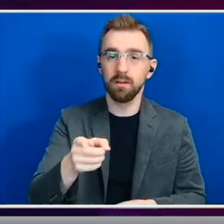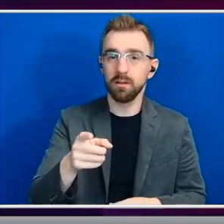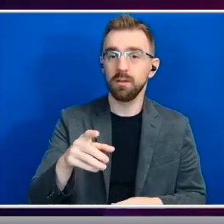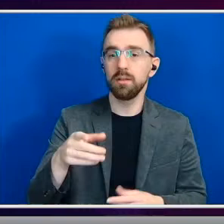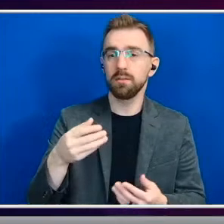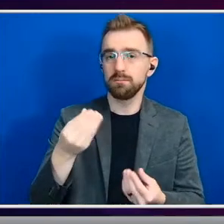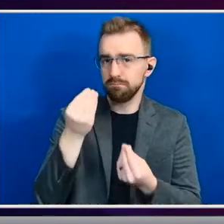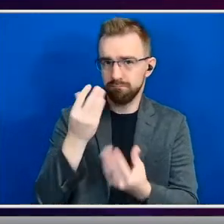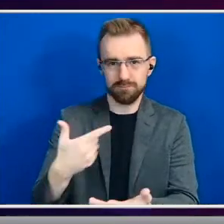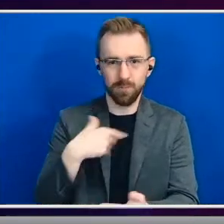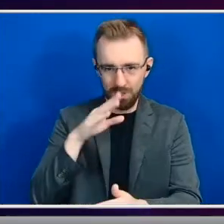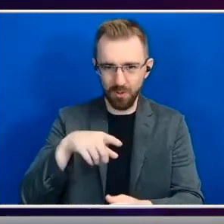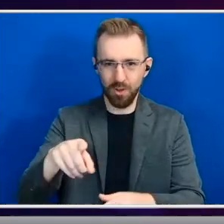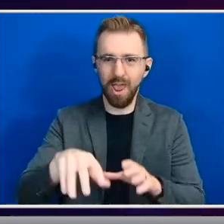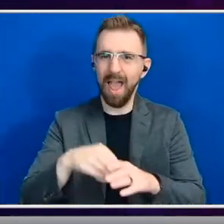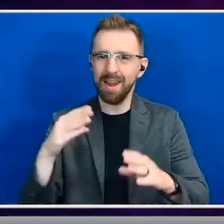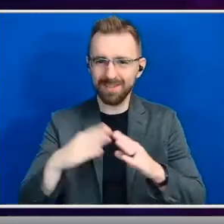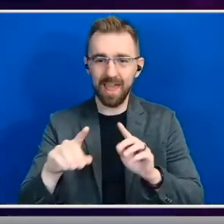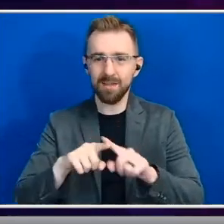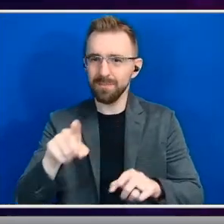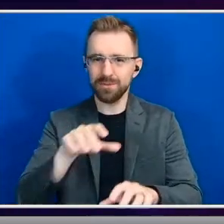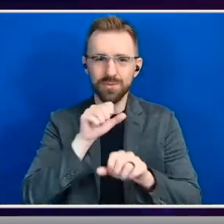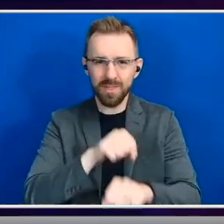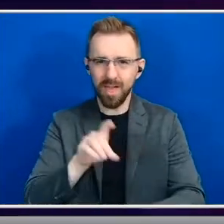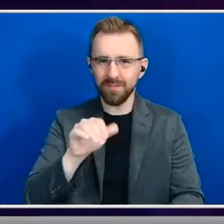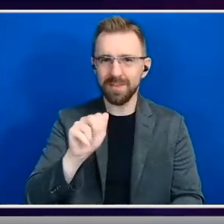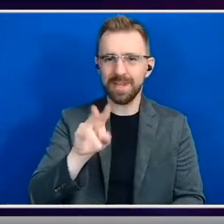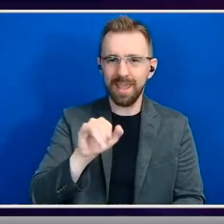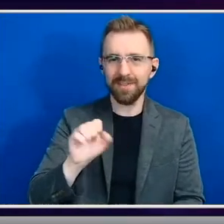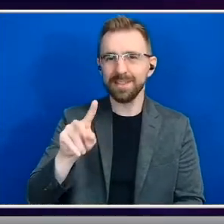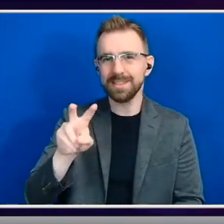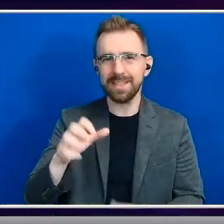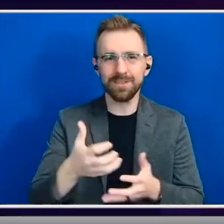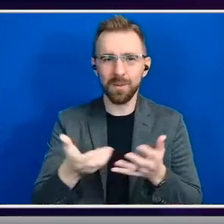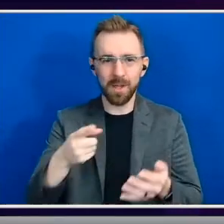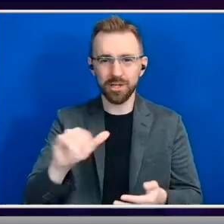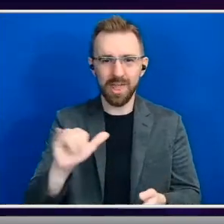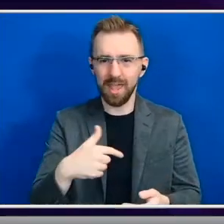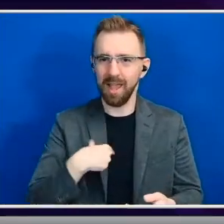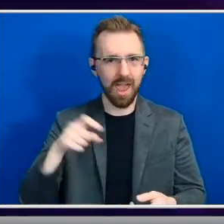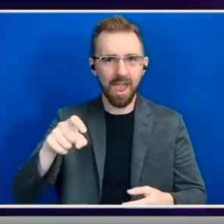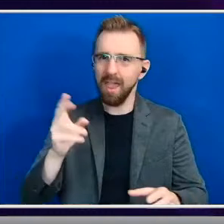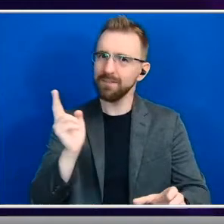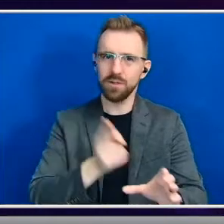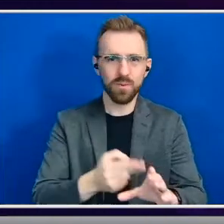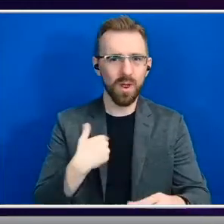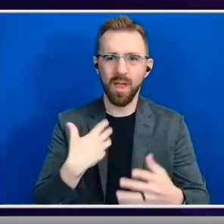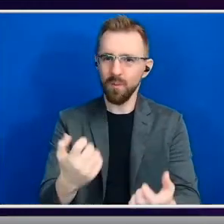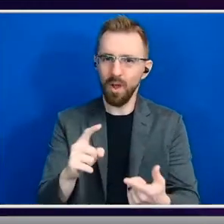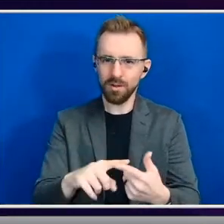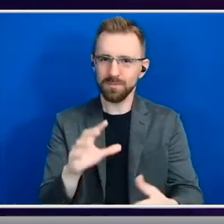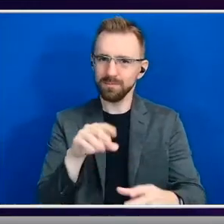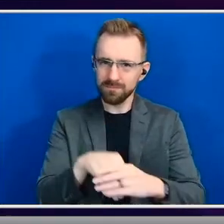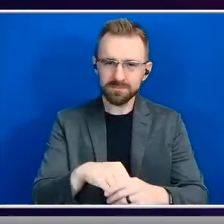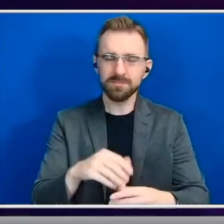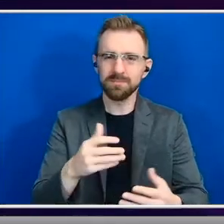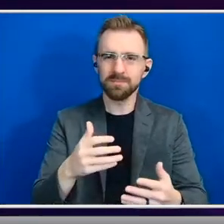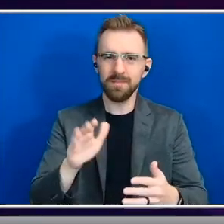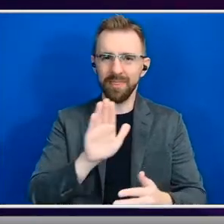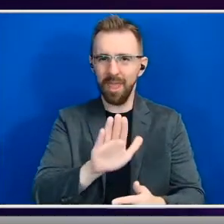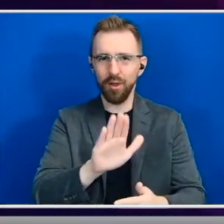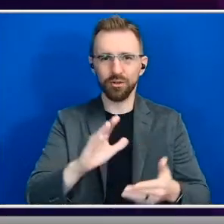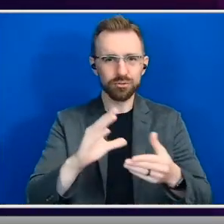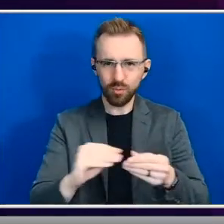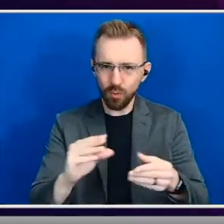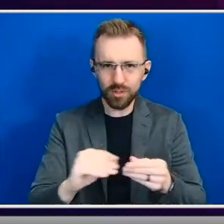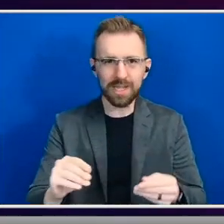you're out of town now, but you love Davy and Steve so much. You're like, I gotta do this. I want to be sure to be part of their story, and you're such a